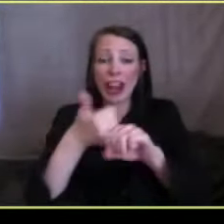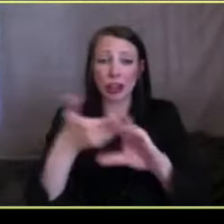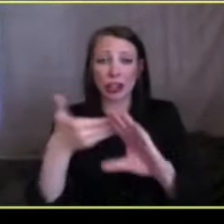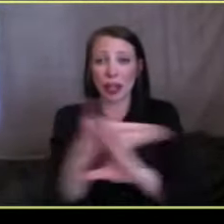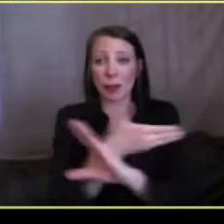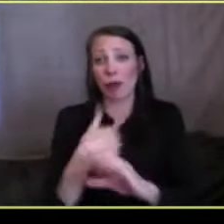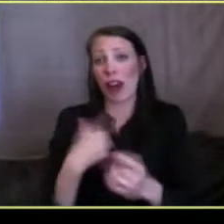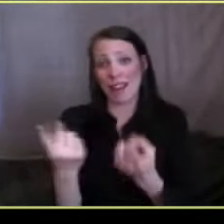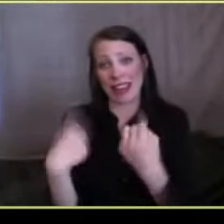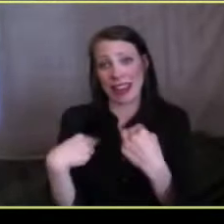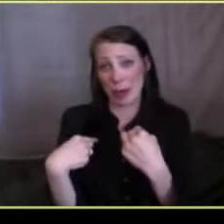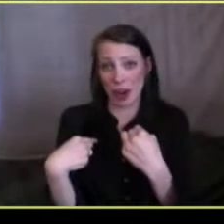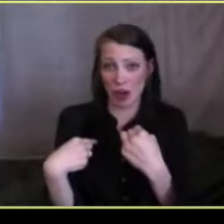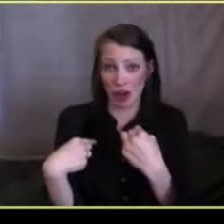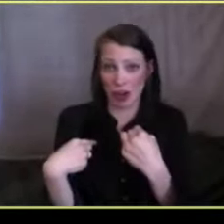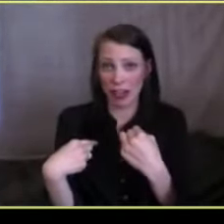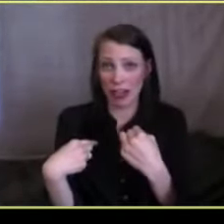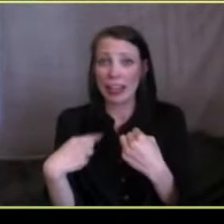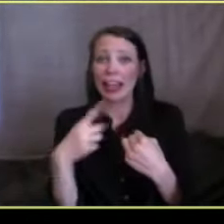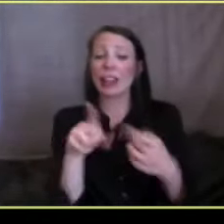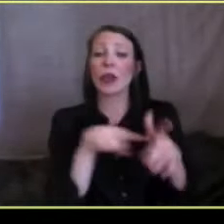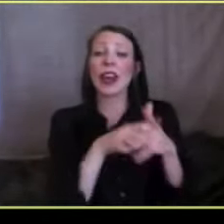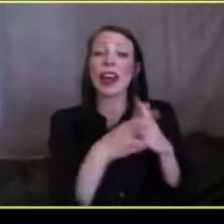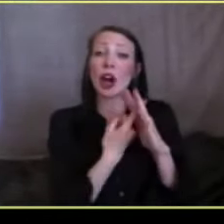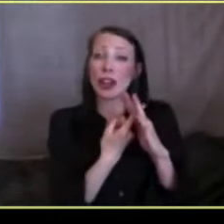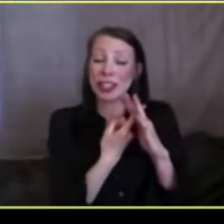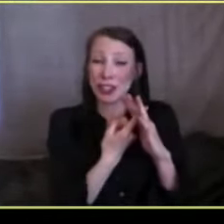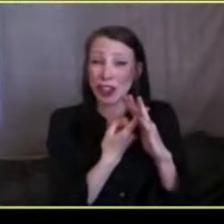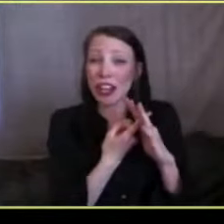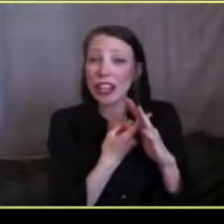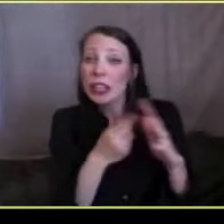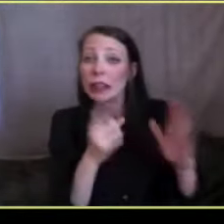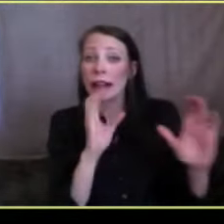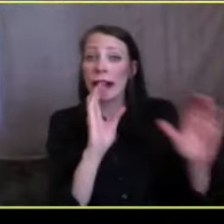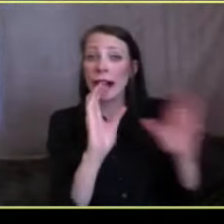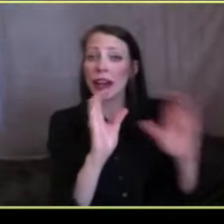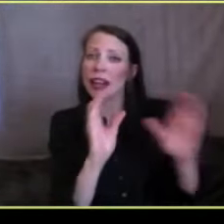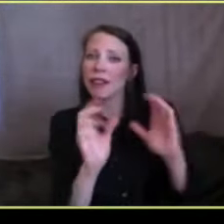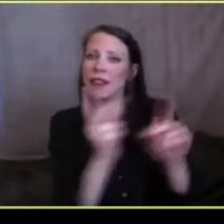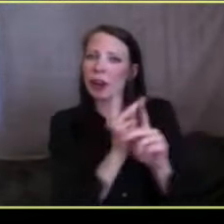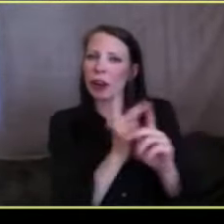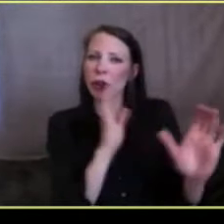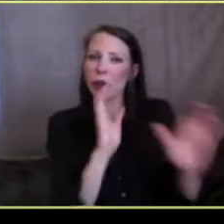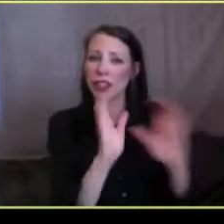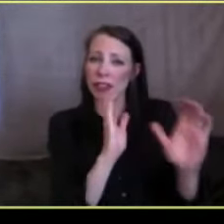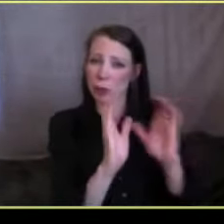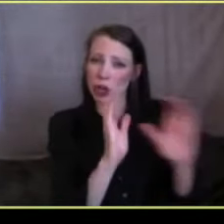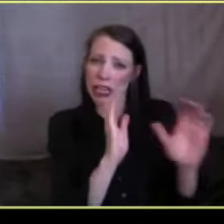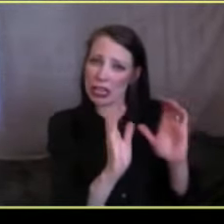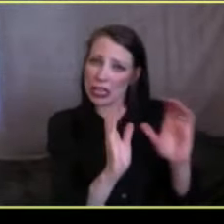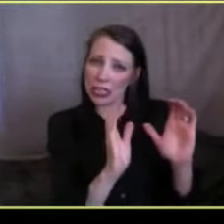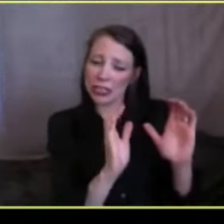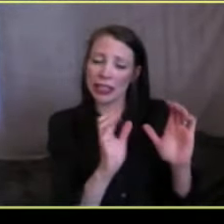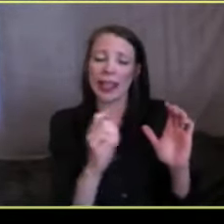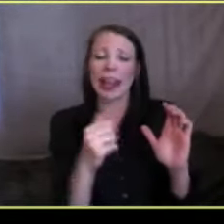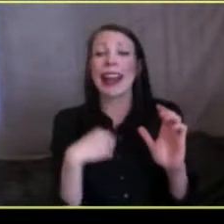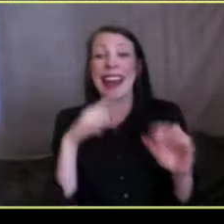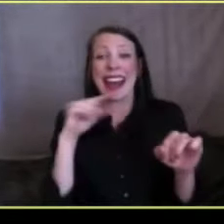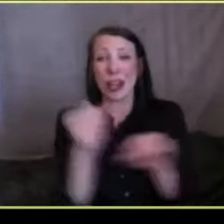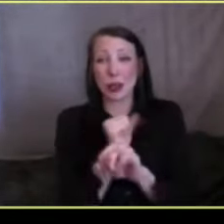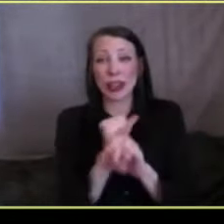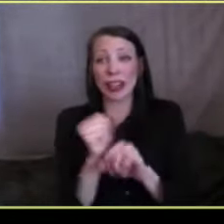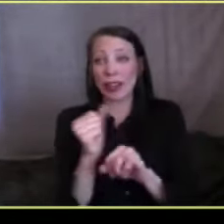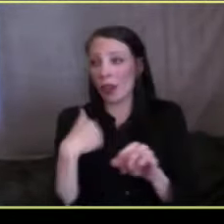they were actually set up before I even came here. And so they had already started kind of figuring out their ways of communicating.